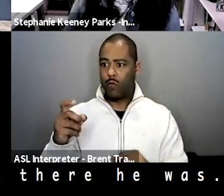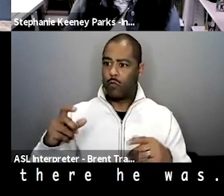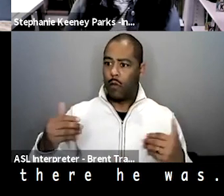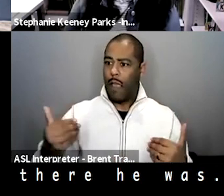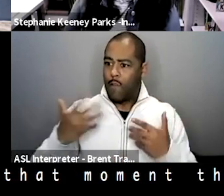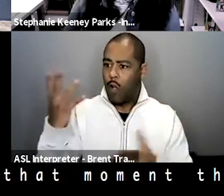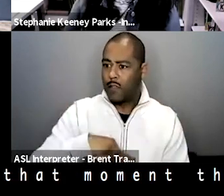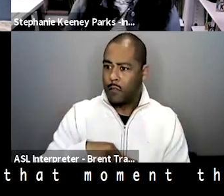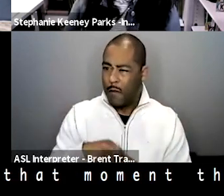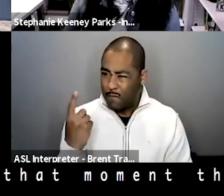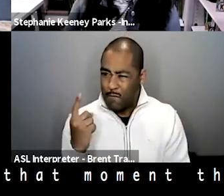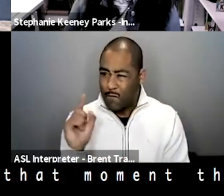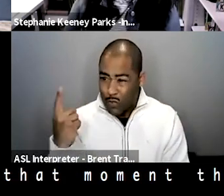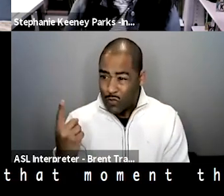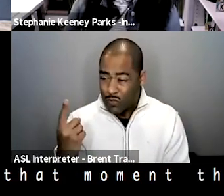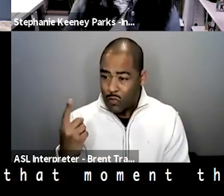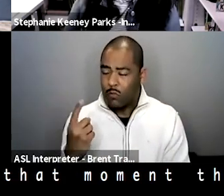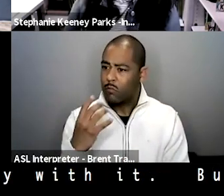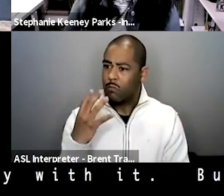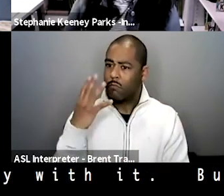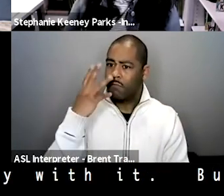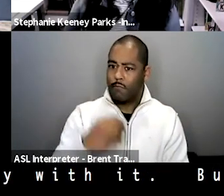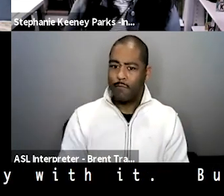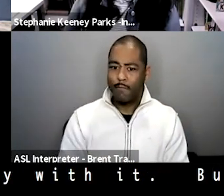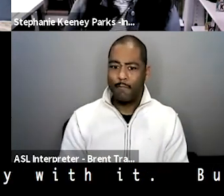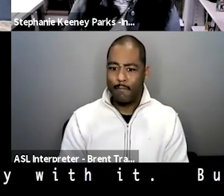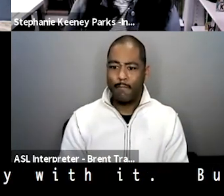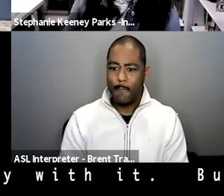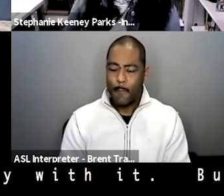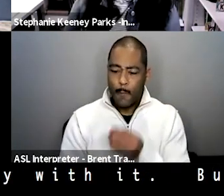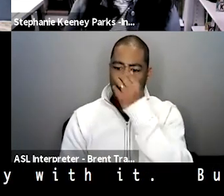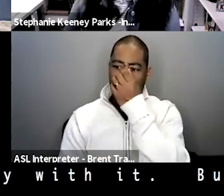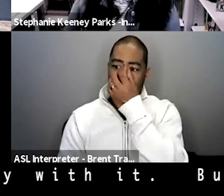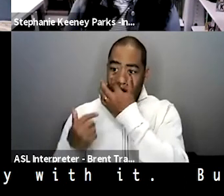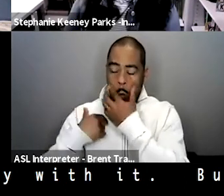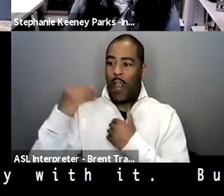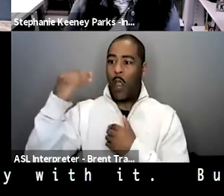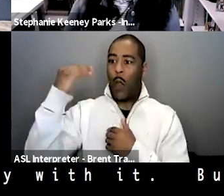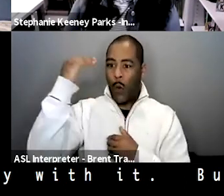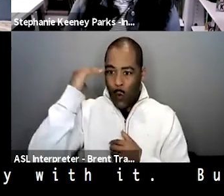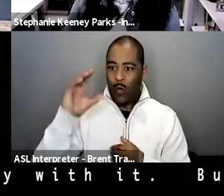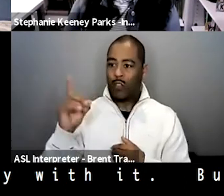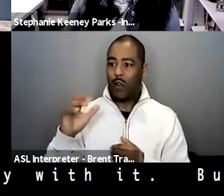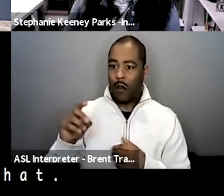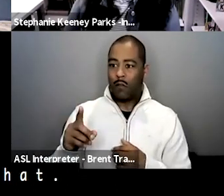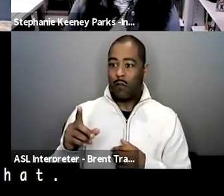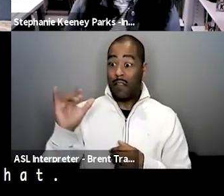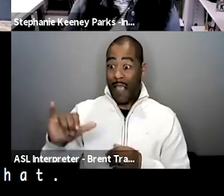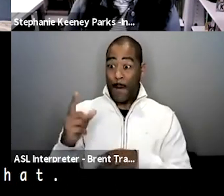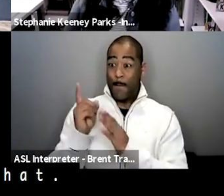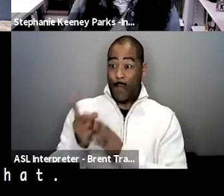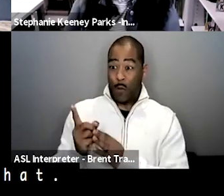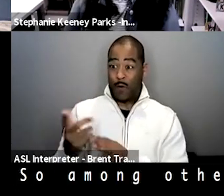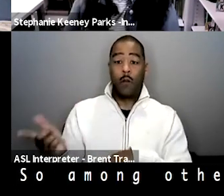was. And we knew at that moment that Donald was happy with it. But you